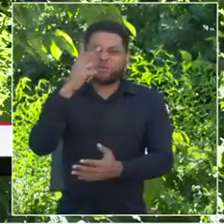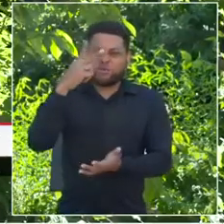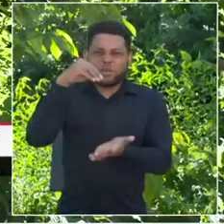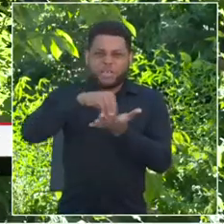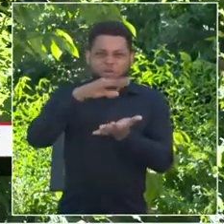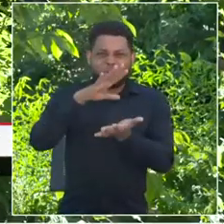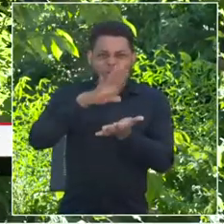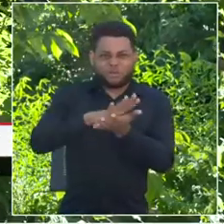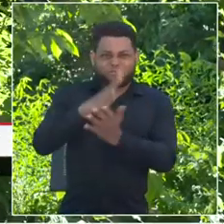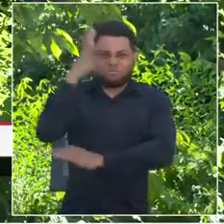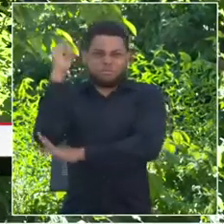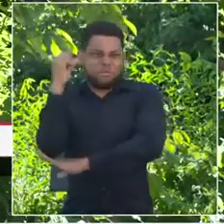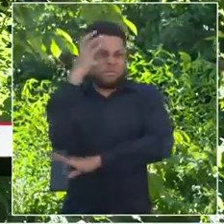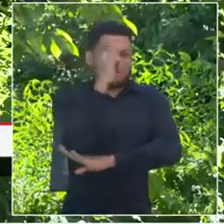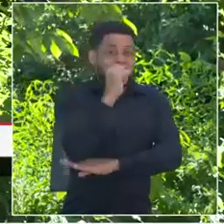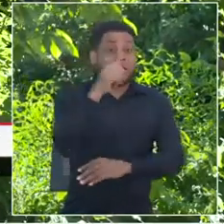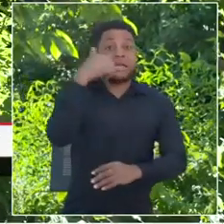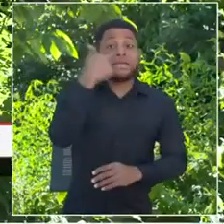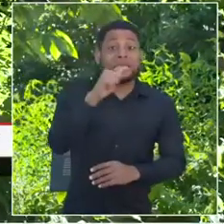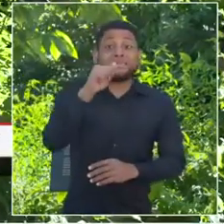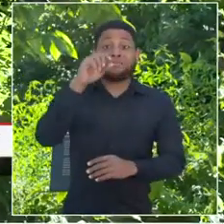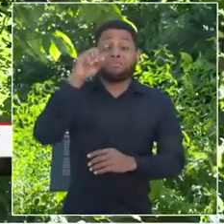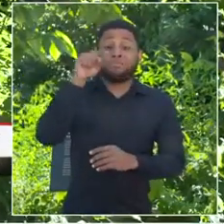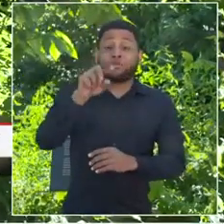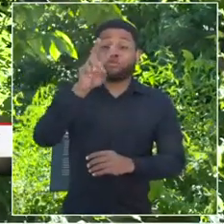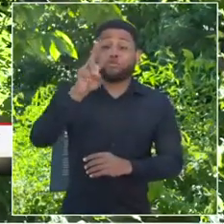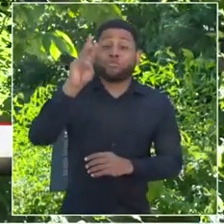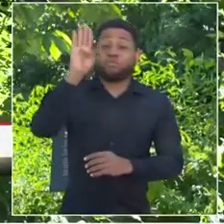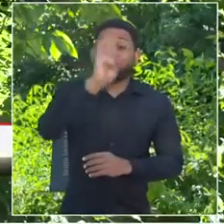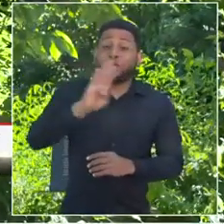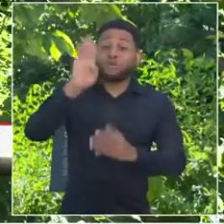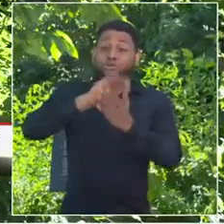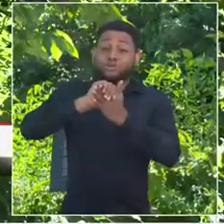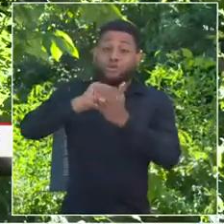$10.2 billion in visitor spending